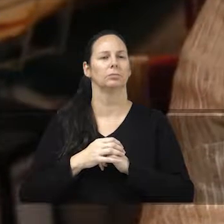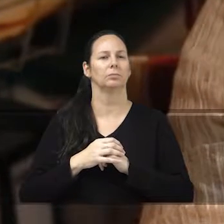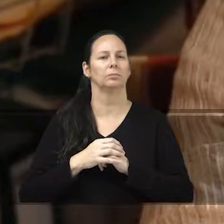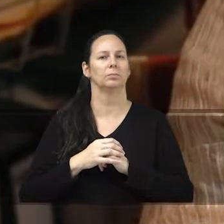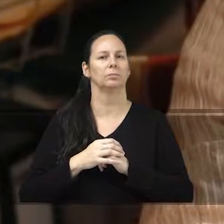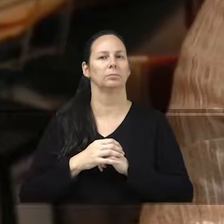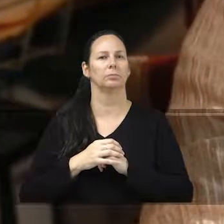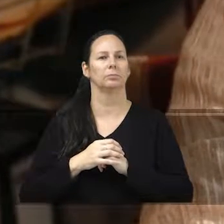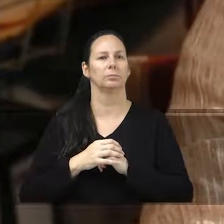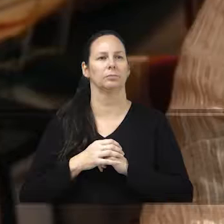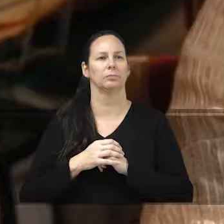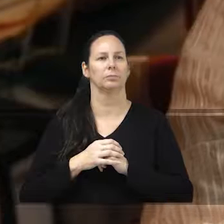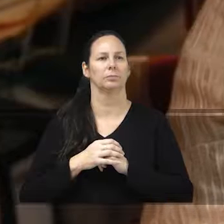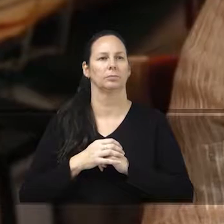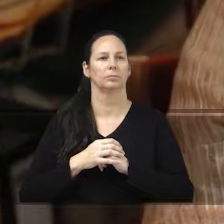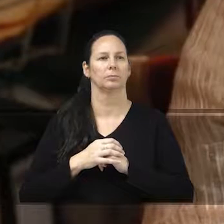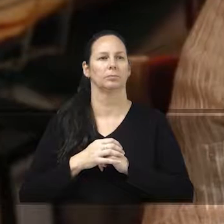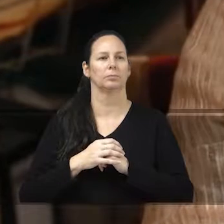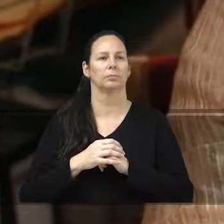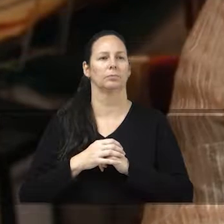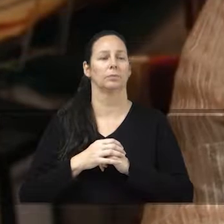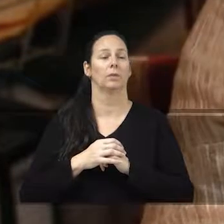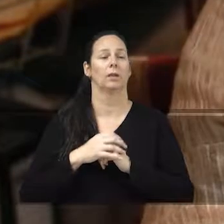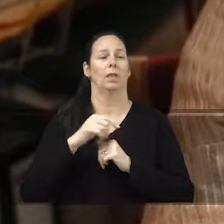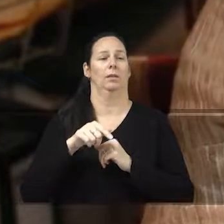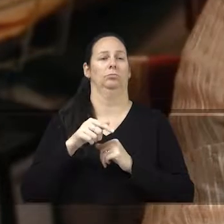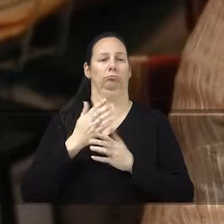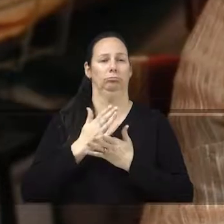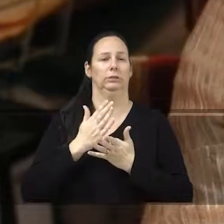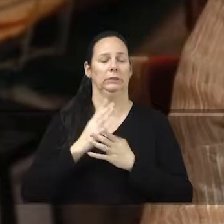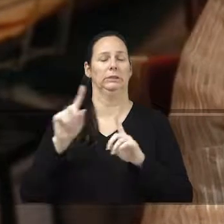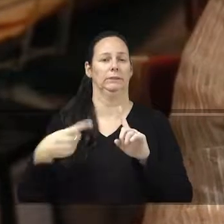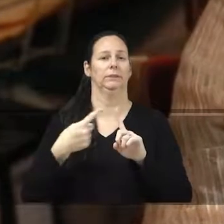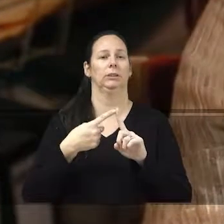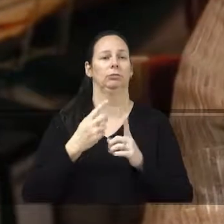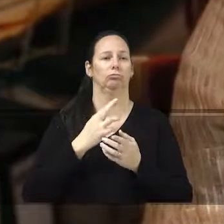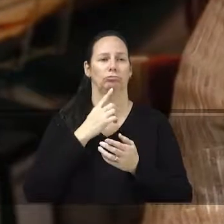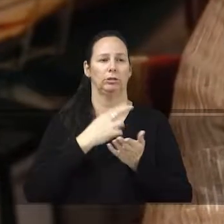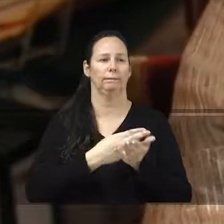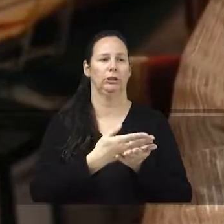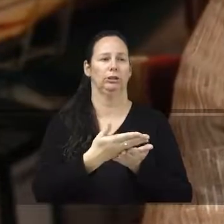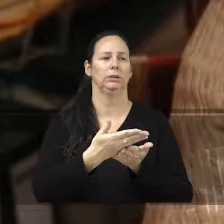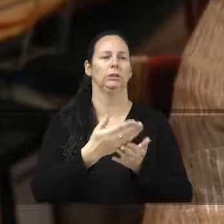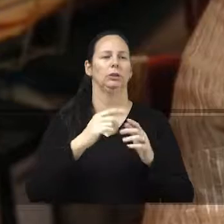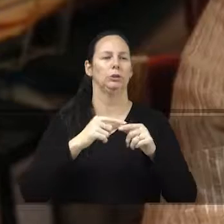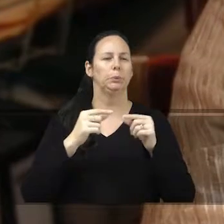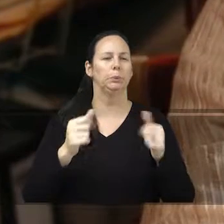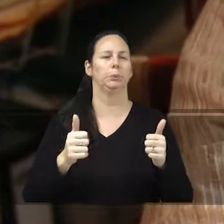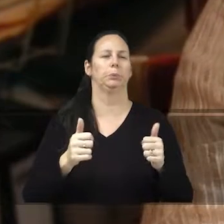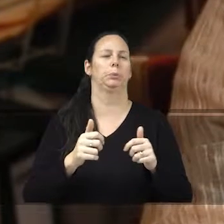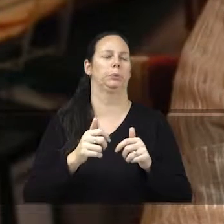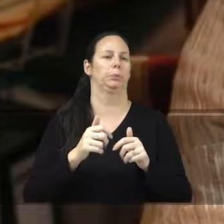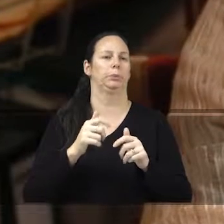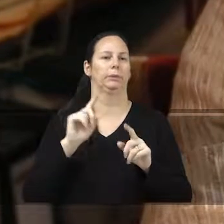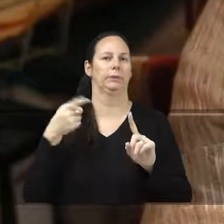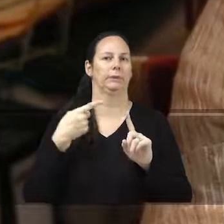significant, there's a significant reference, a hugely significant reference to Vatican II and